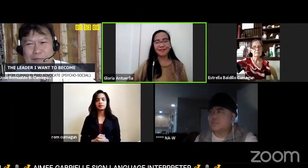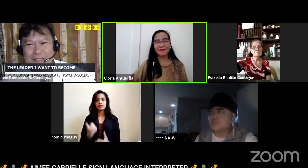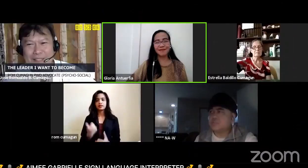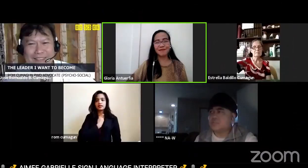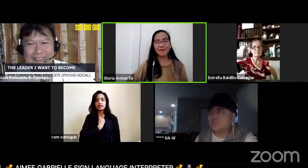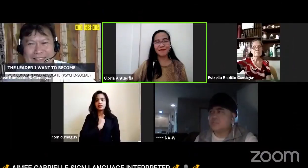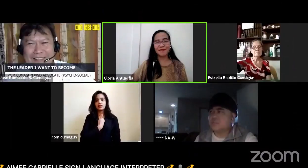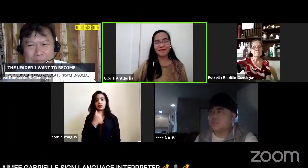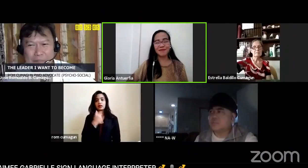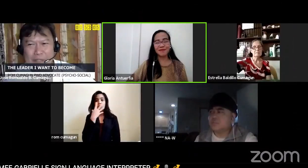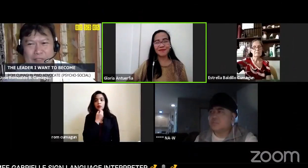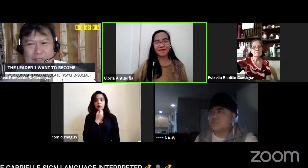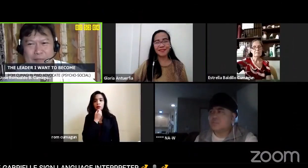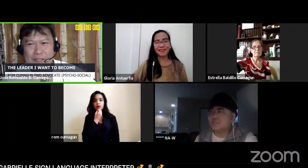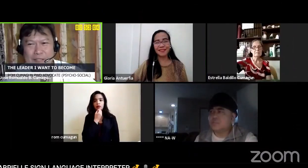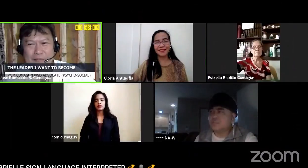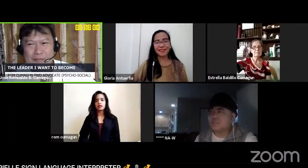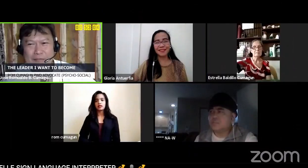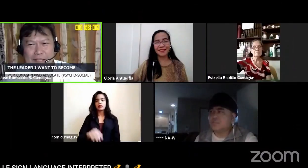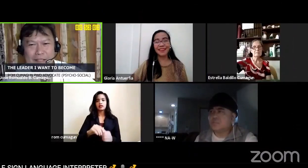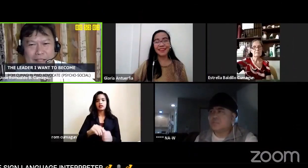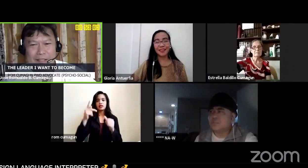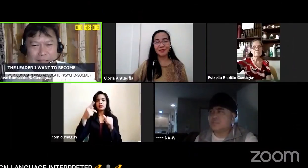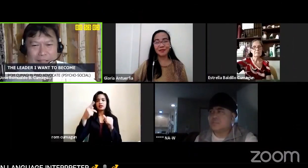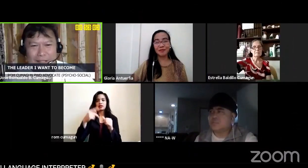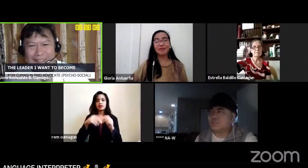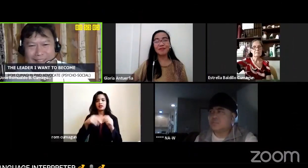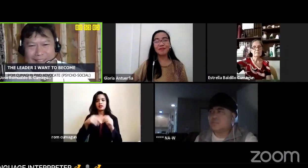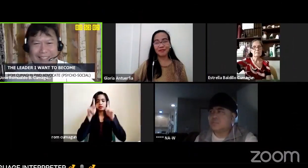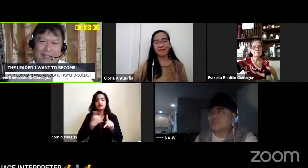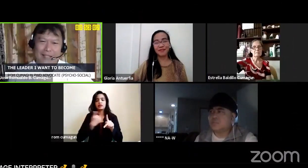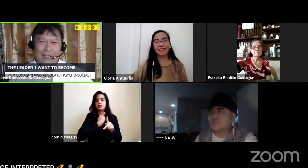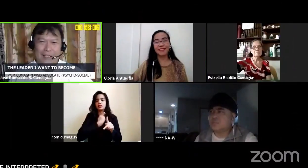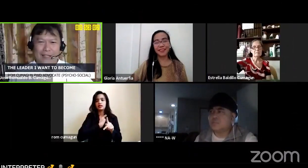himself would be the person himself. Okay.